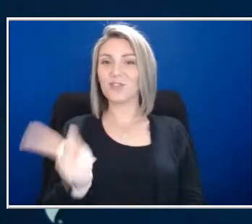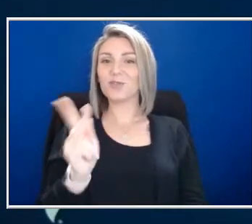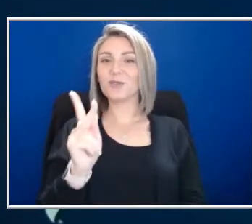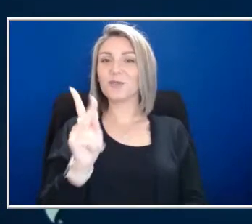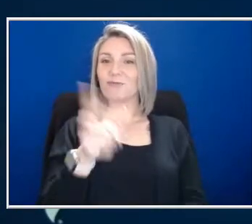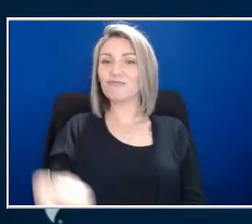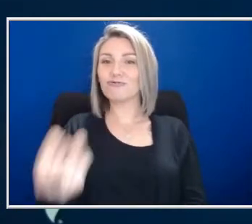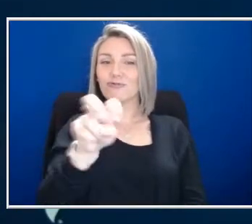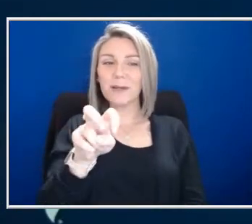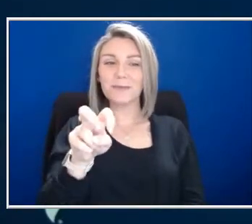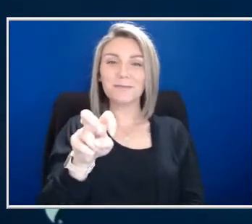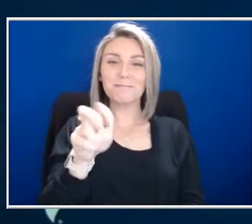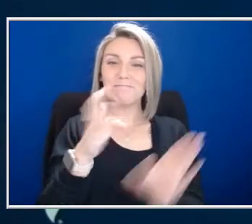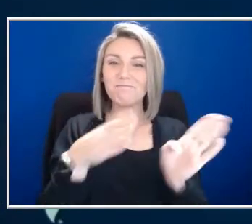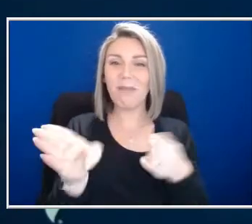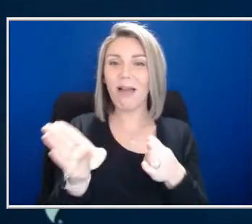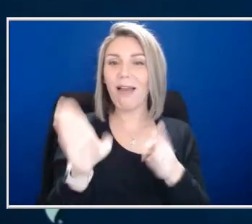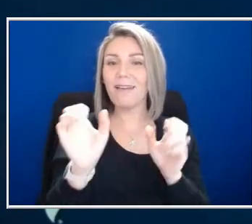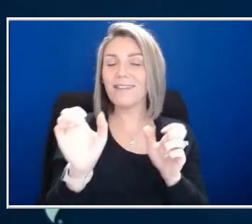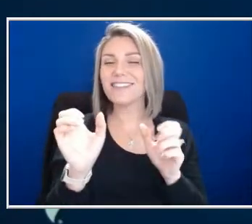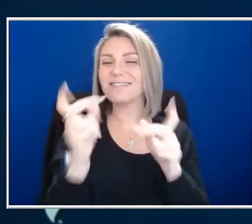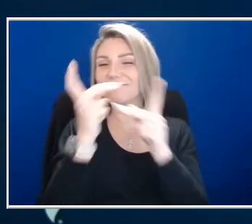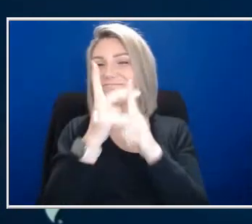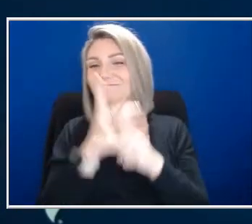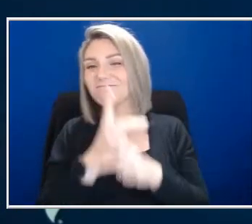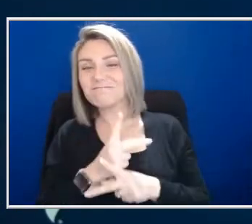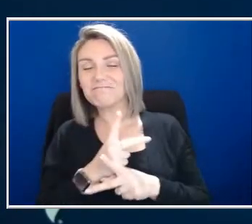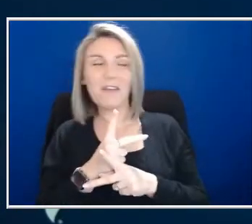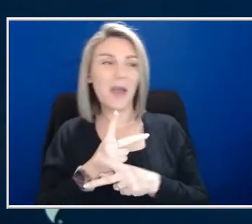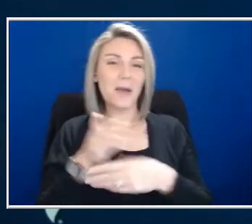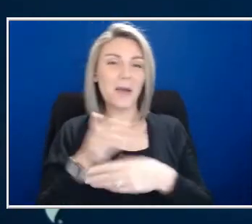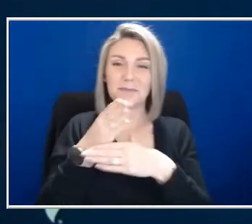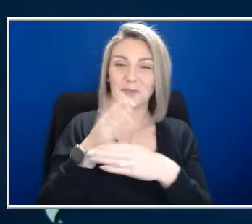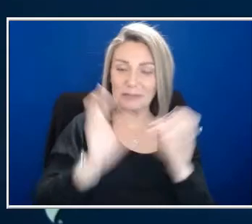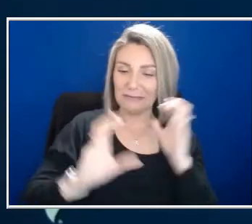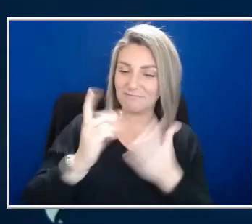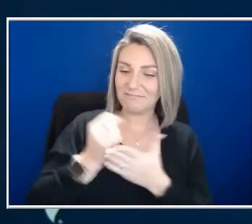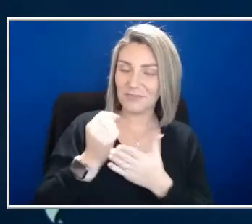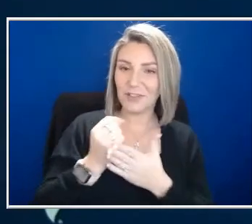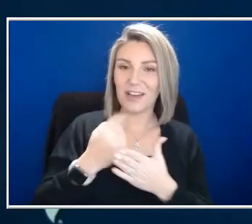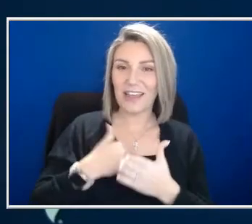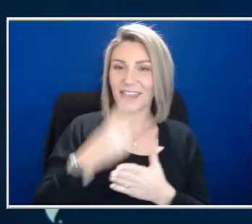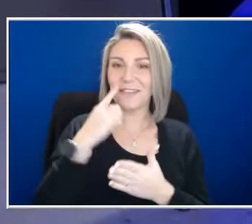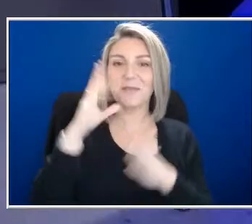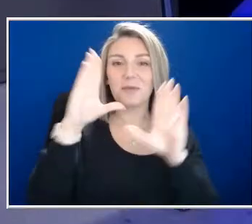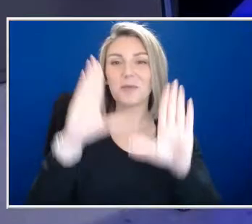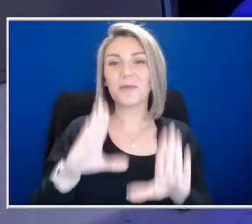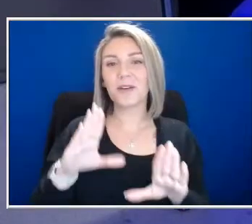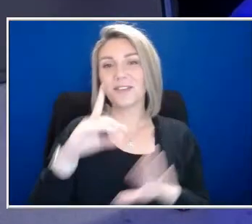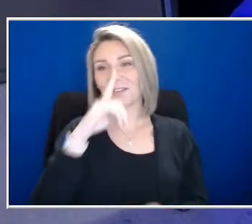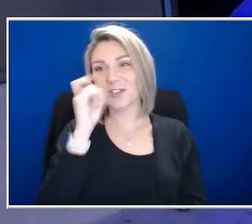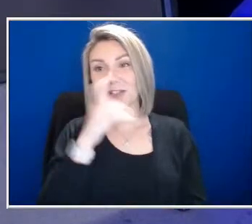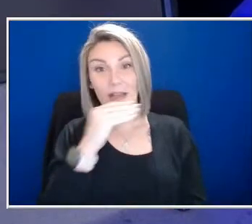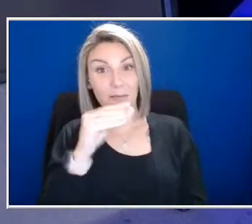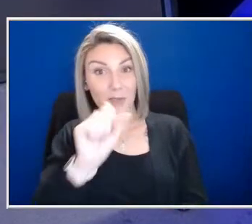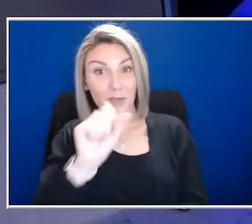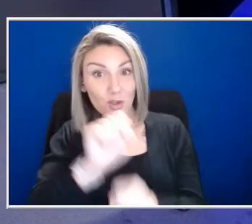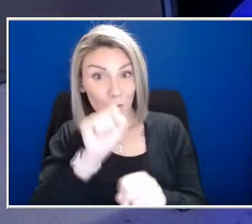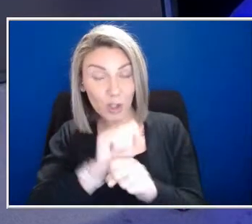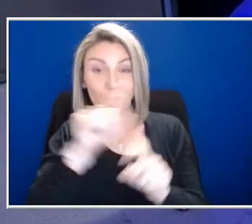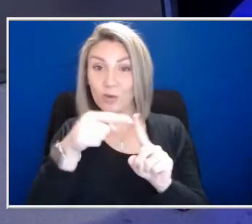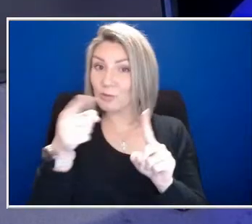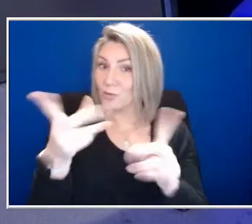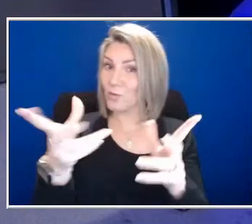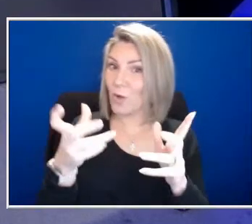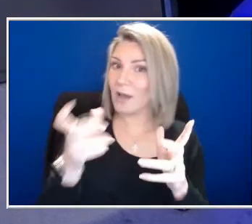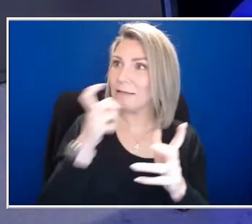that we can navigate around chemo. So. You know, I think it's going to be a great summer. And you're working when you want to work and not when you want to work.